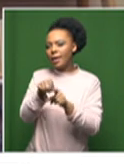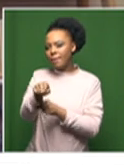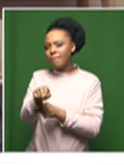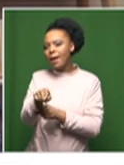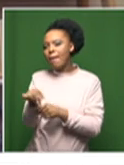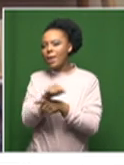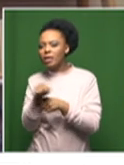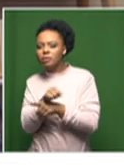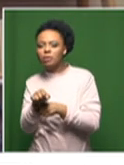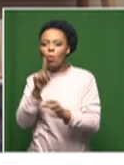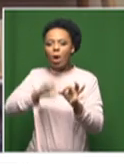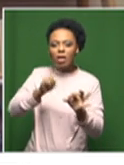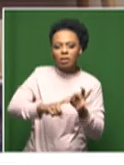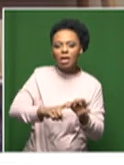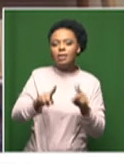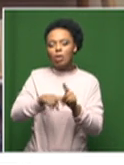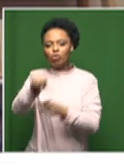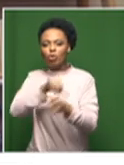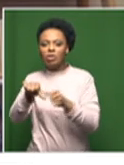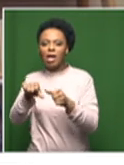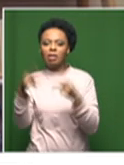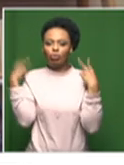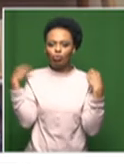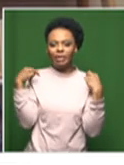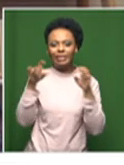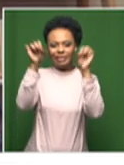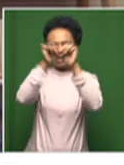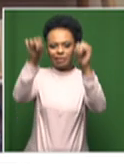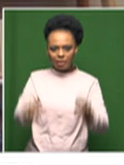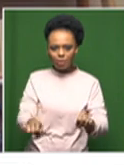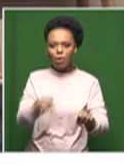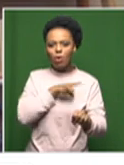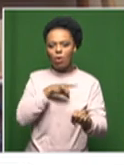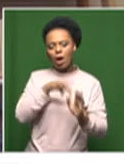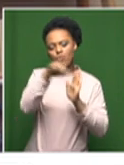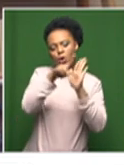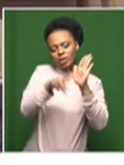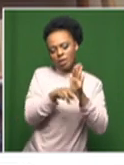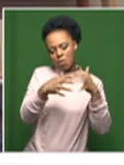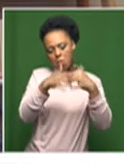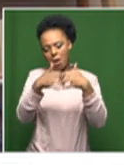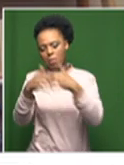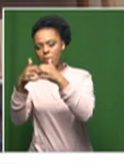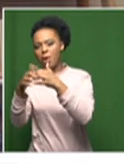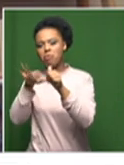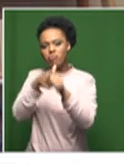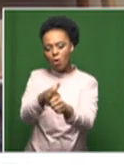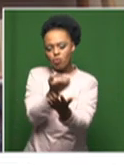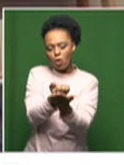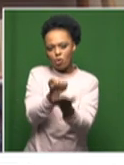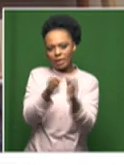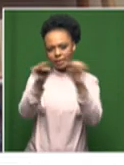form of our social security system. But we have these neoliberal policies that we've adopted in terms of our economic system that